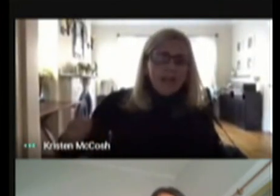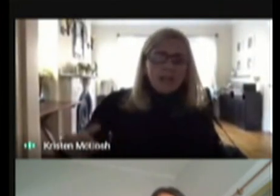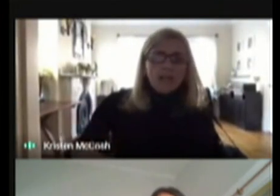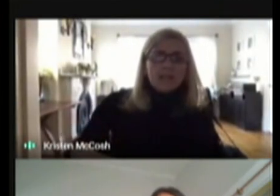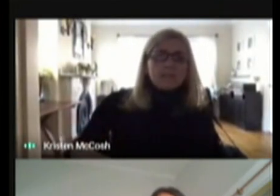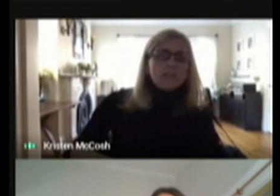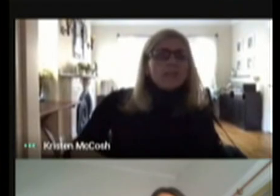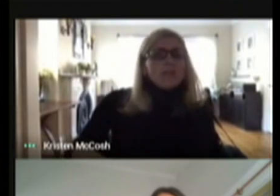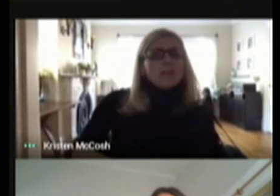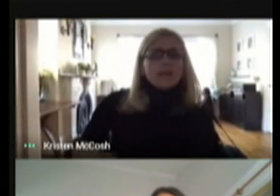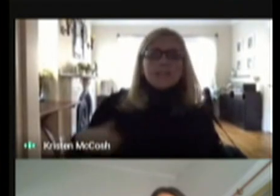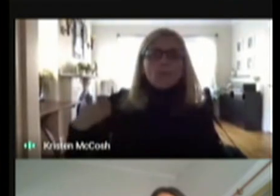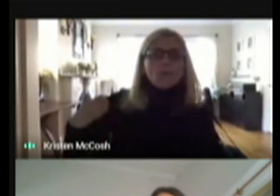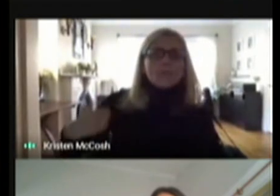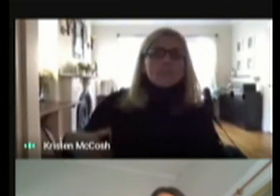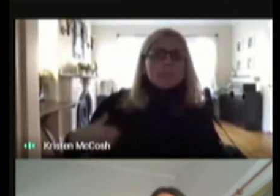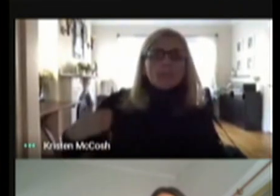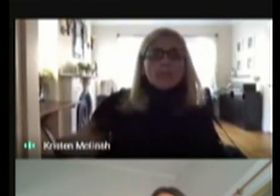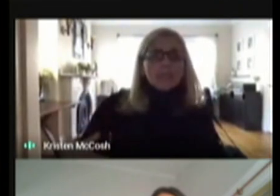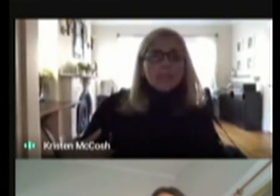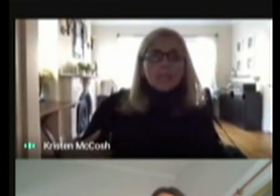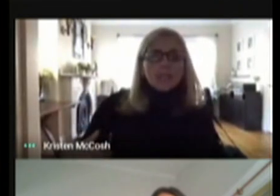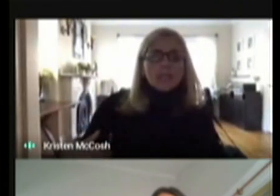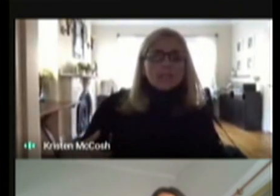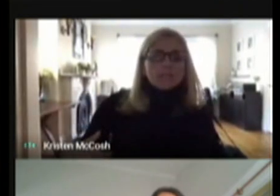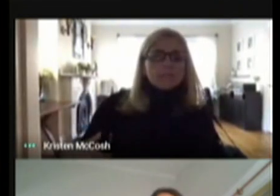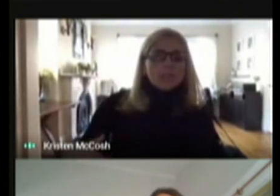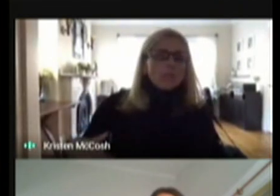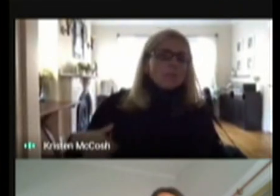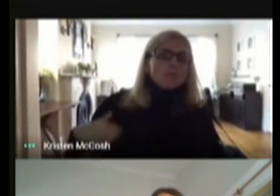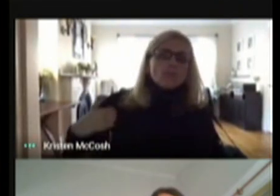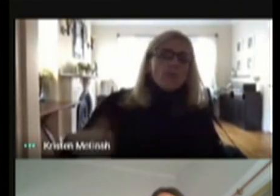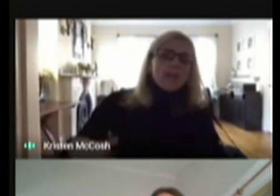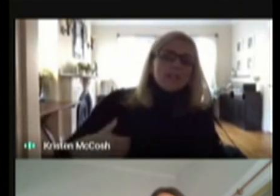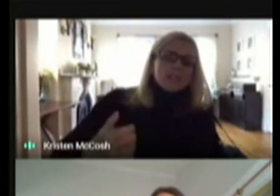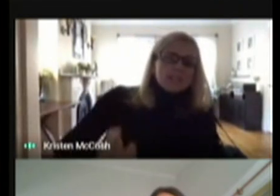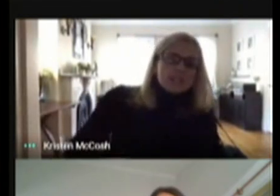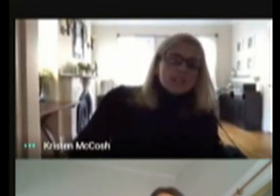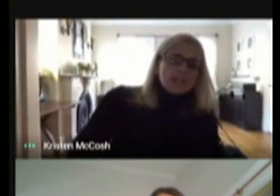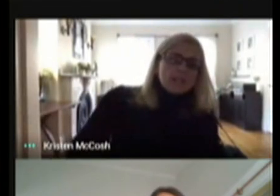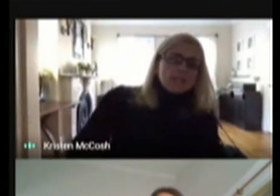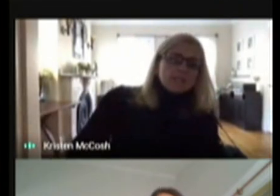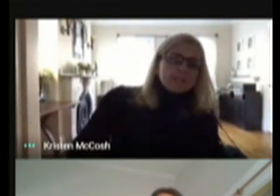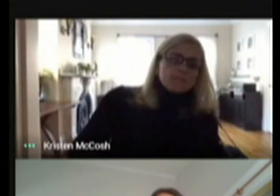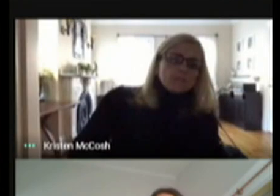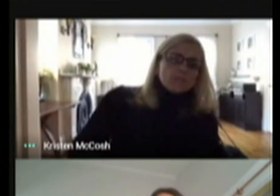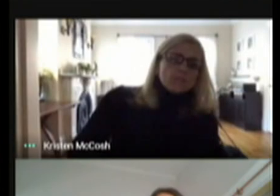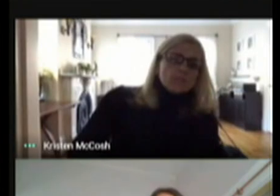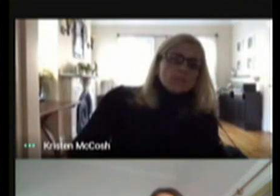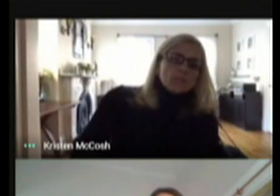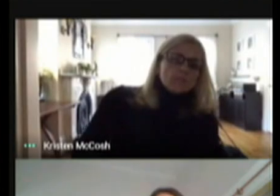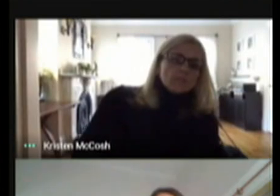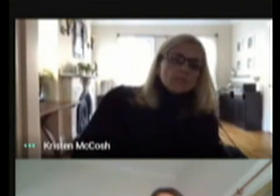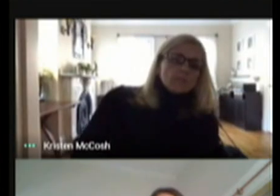asked, as Kyle asked, like, has anyone with a disability, tried this?